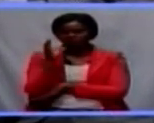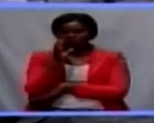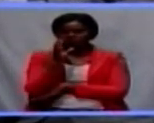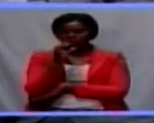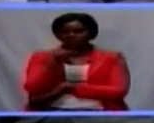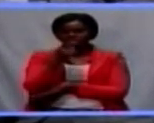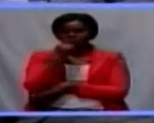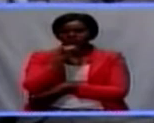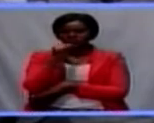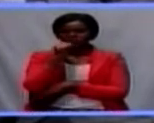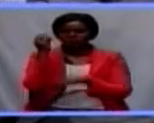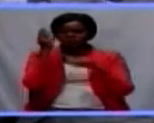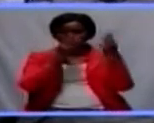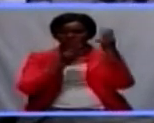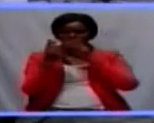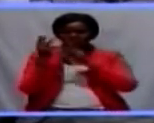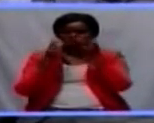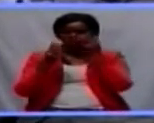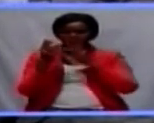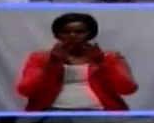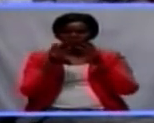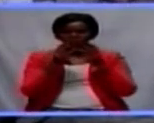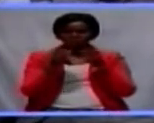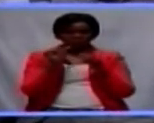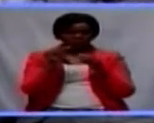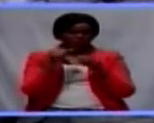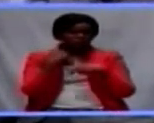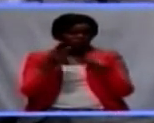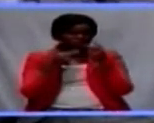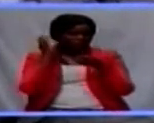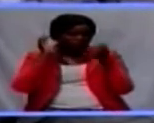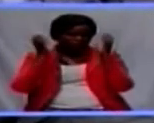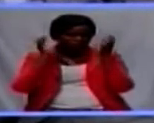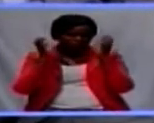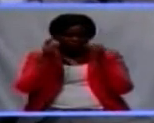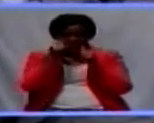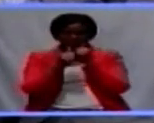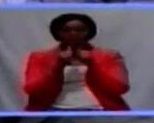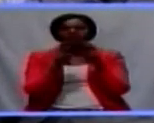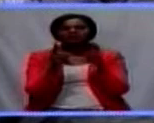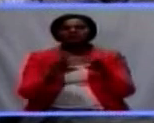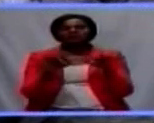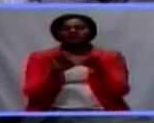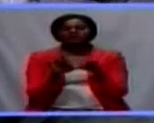bother about lizards and all those small noises and so on, because they're inevitable, okay?